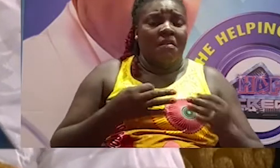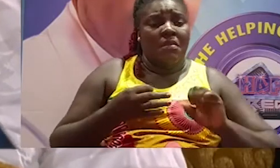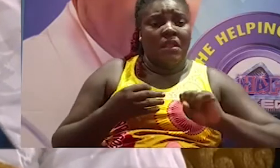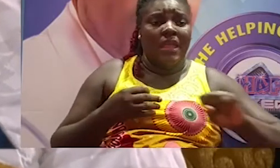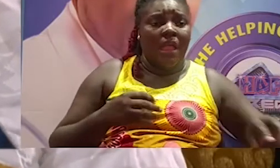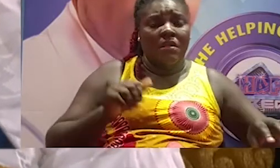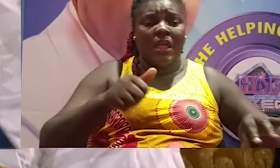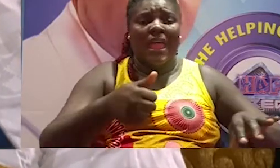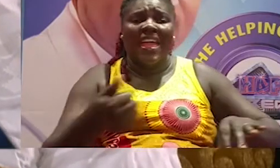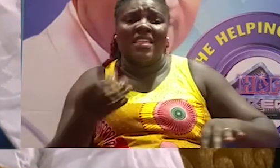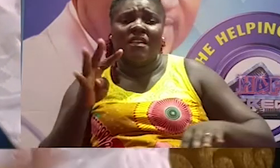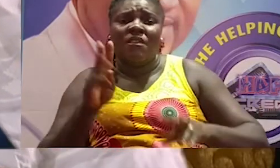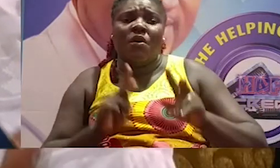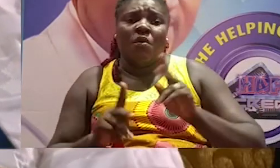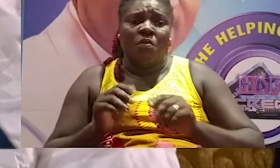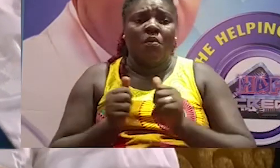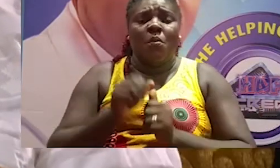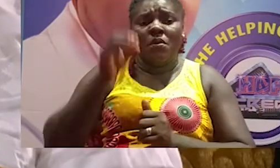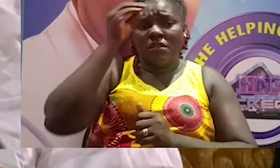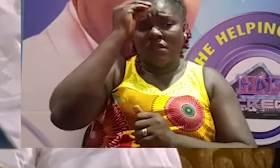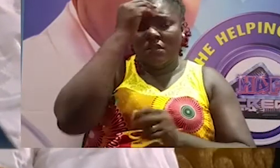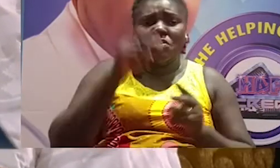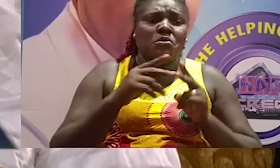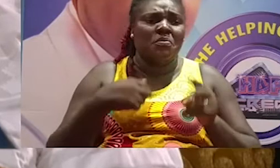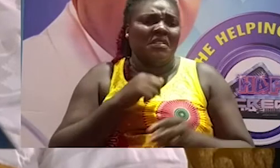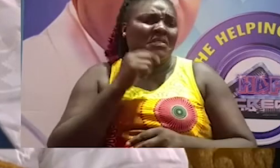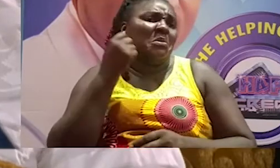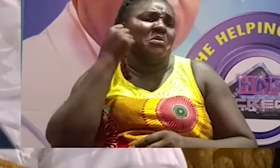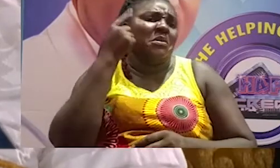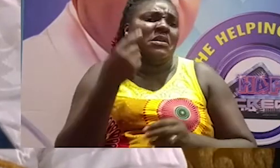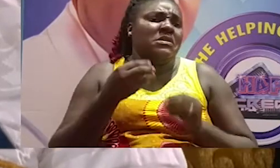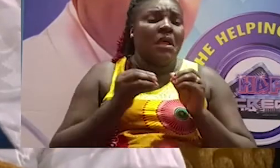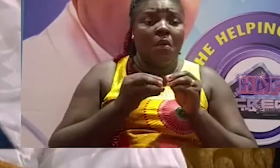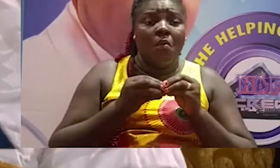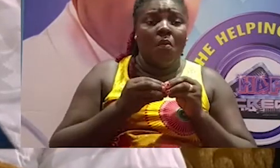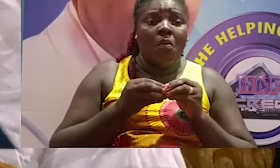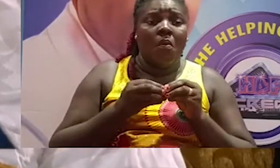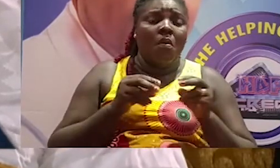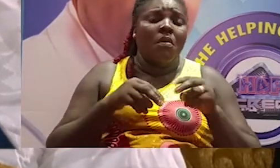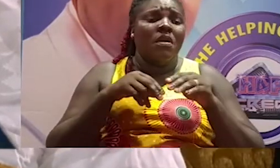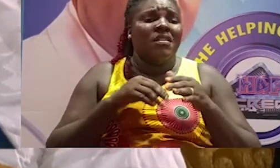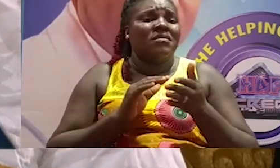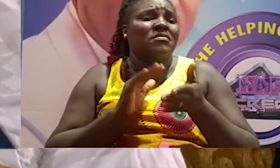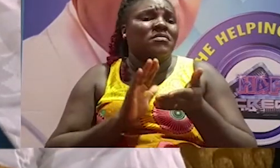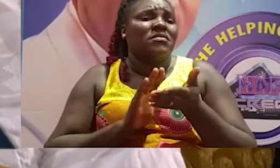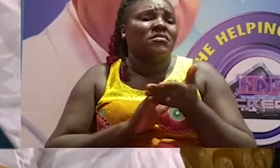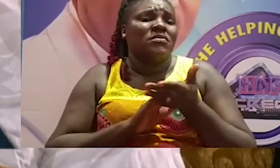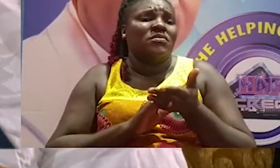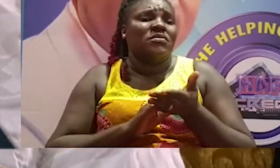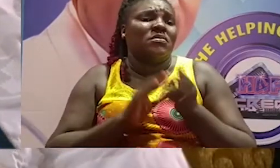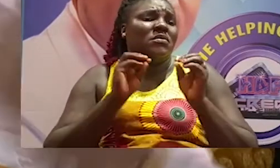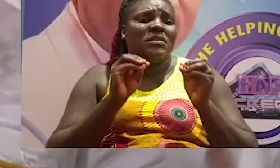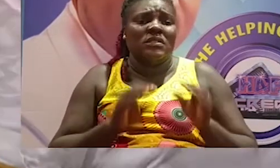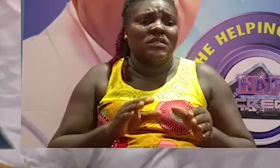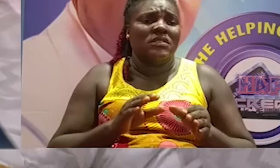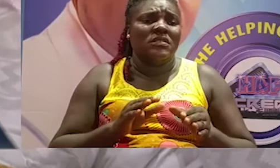So I really don't understand it that much. In school, even the teachers, they don't too.